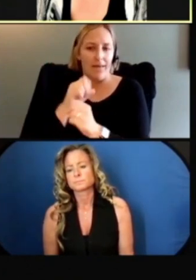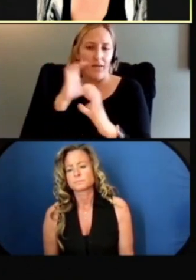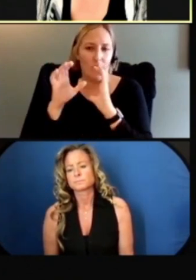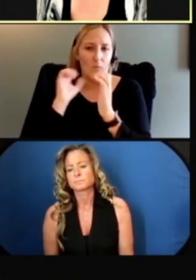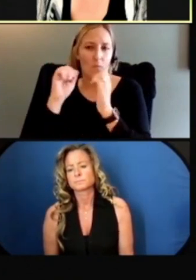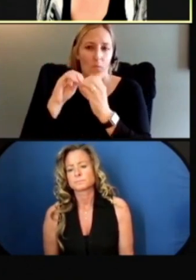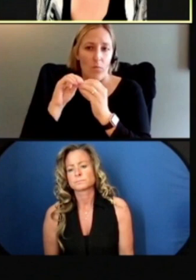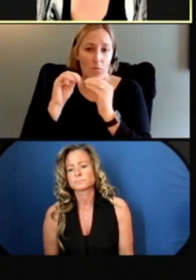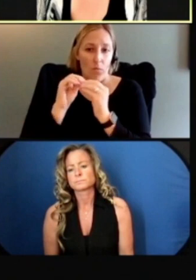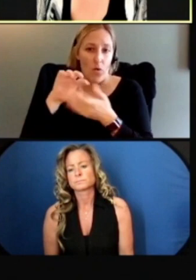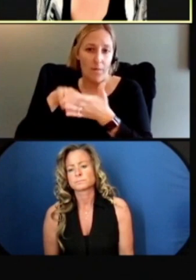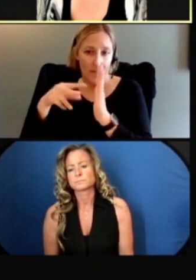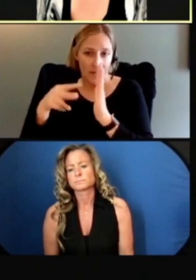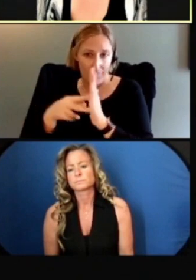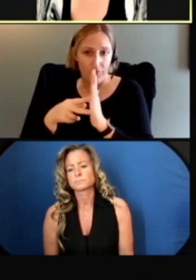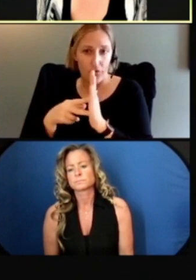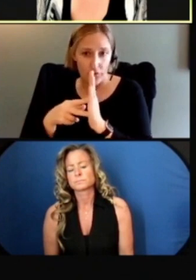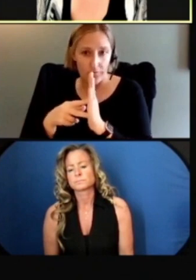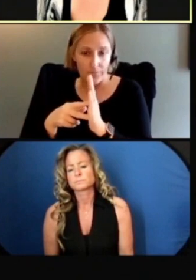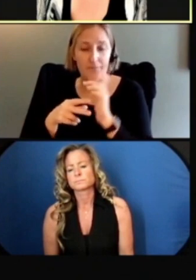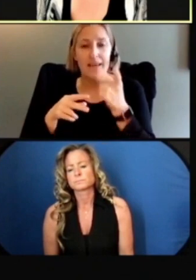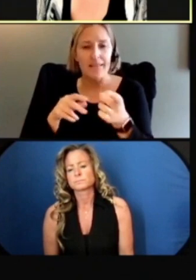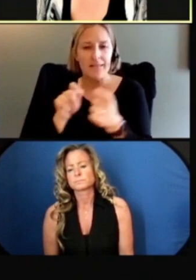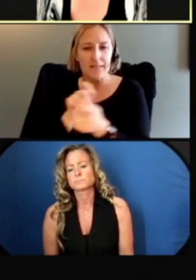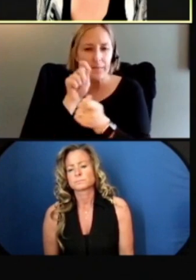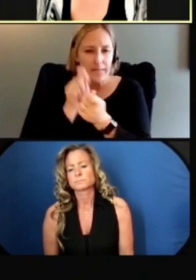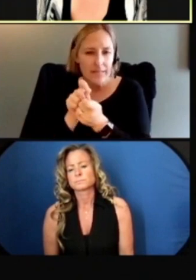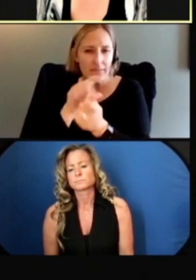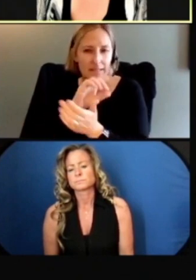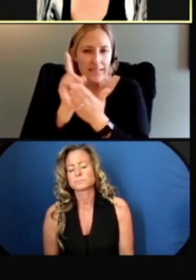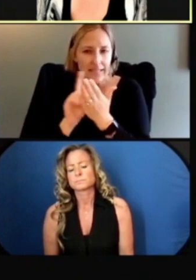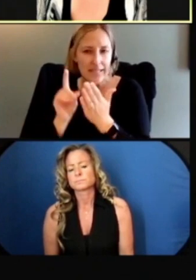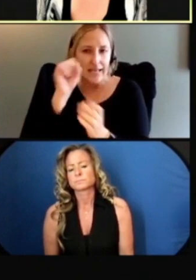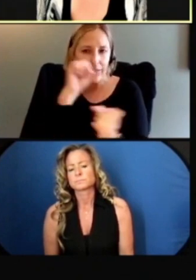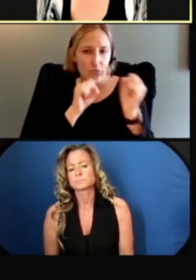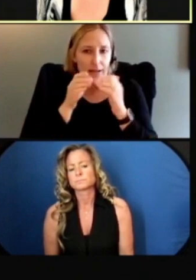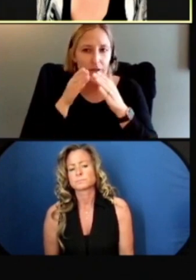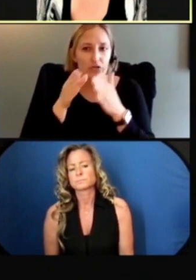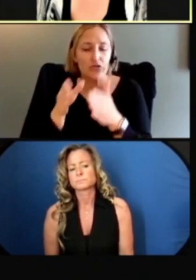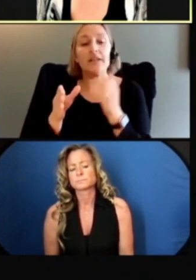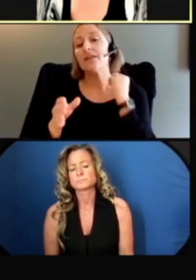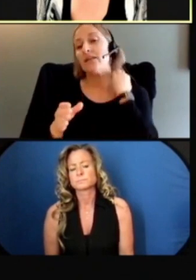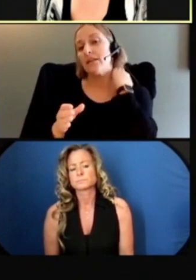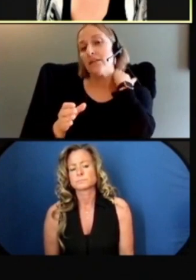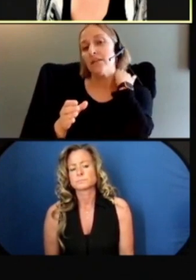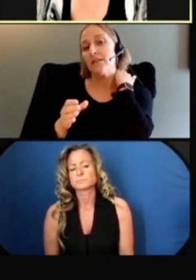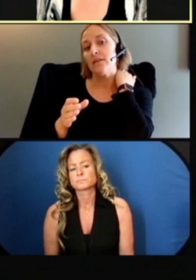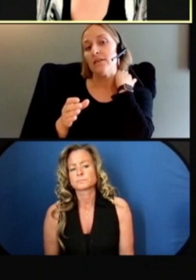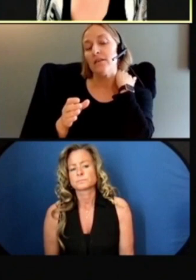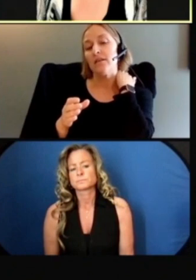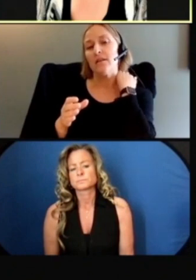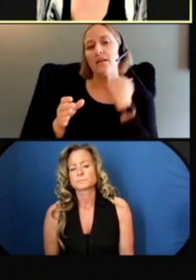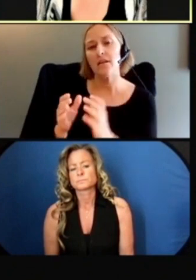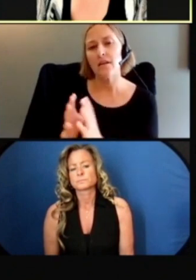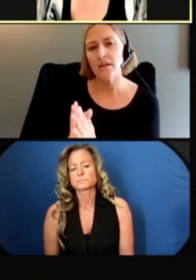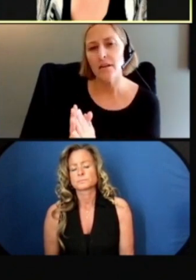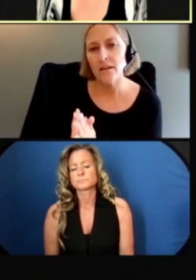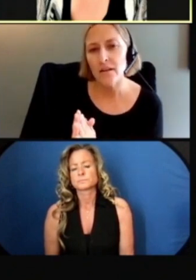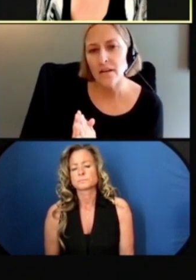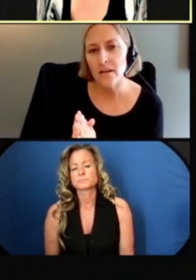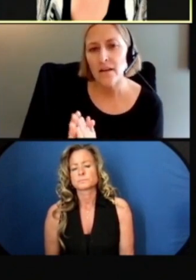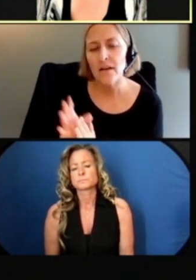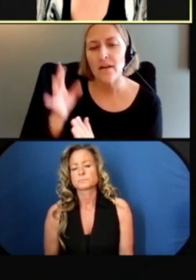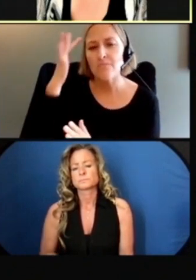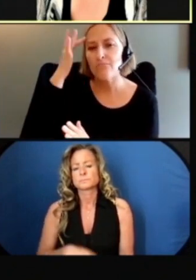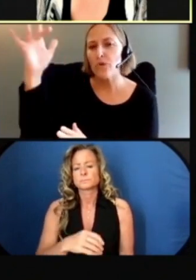then this particular human-centered design strategy was created by the brilliant Jen Briselli,